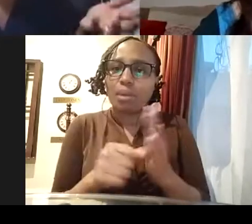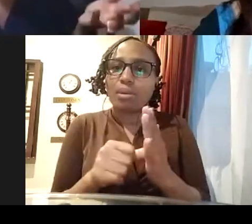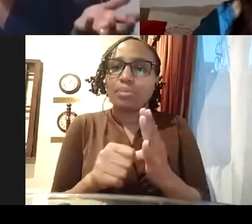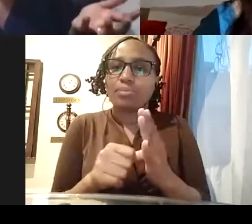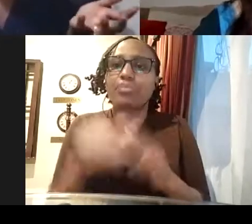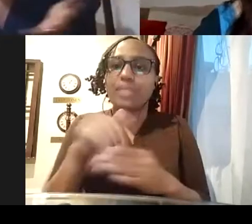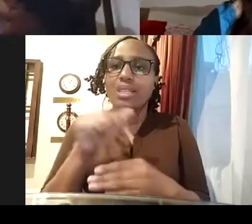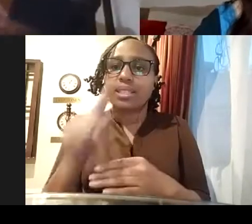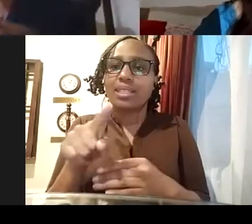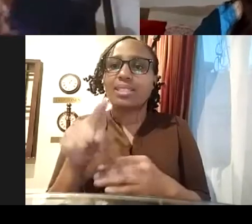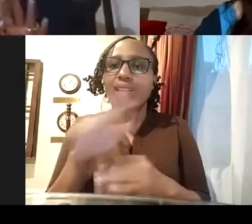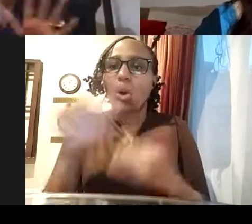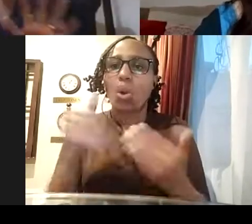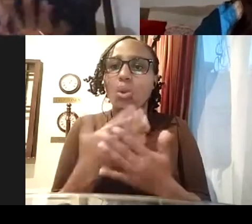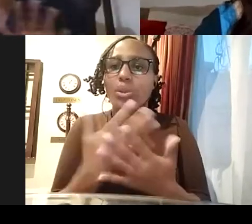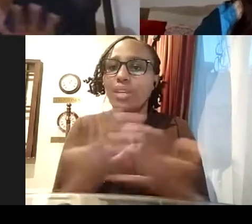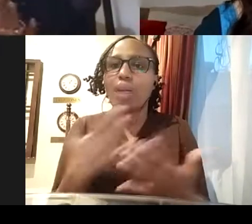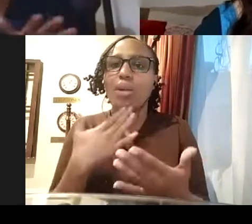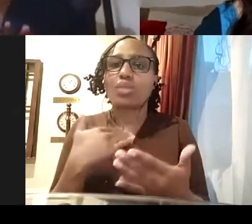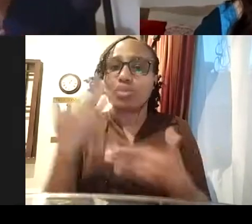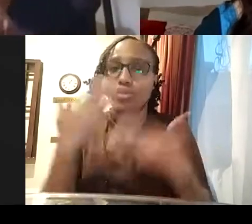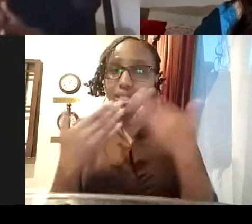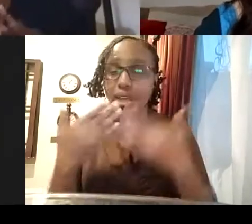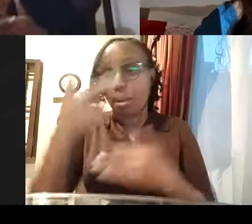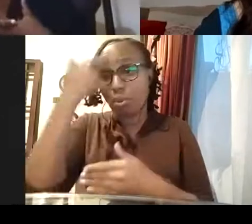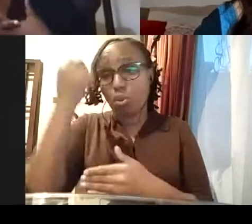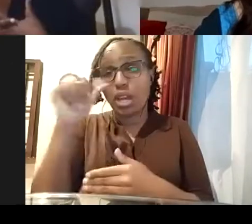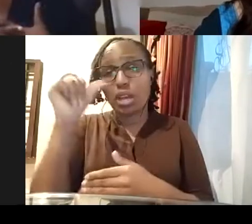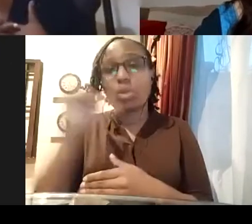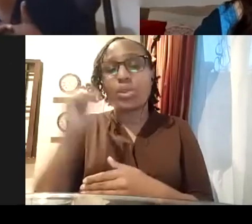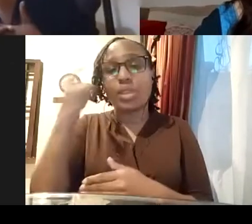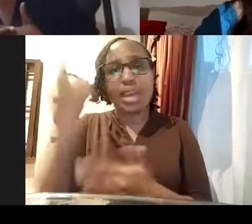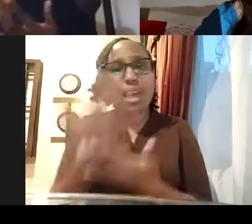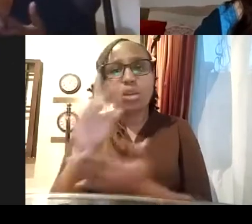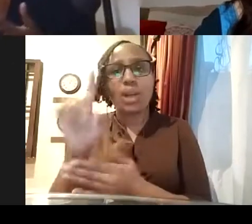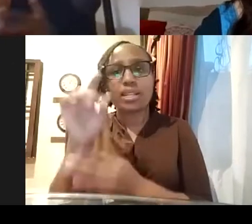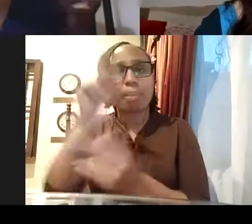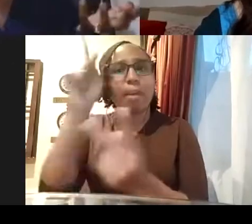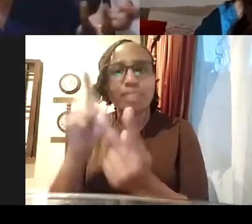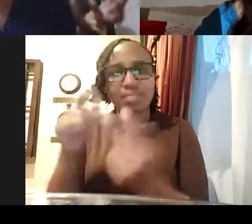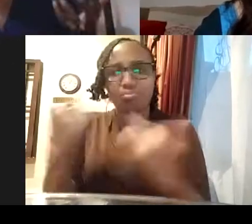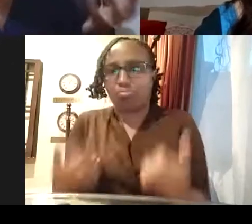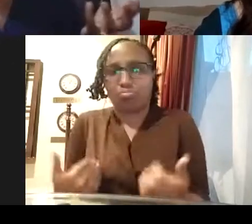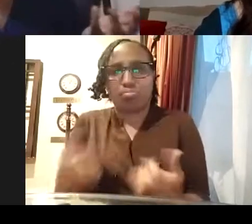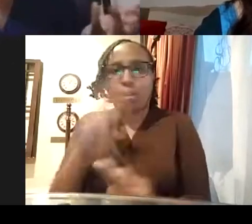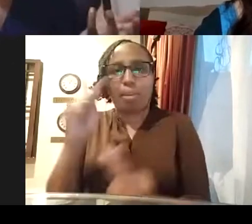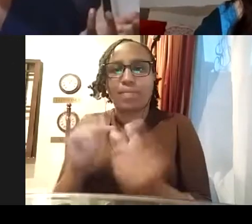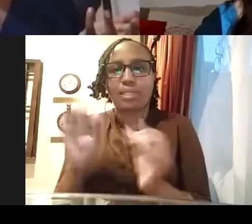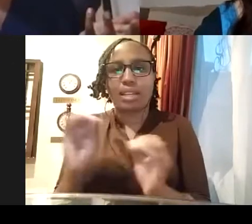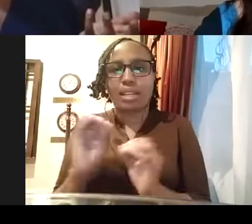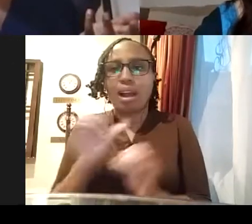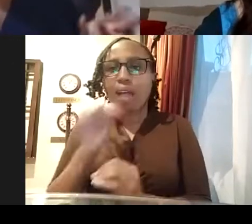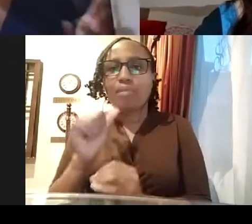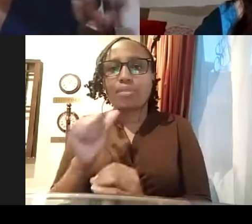whole thing I'm trying to fix, because I don't think that anyone's perfect. I definitely am not perfect. Even having spent so much time reading about